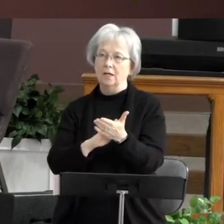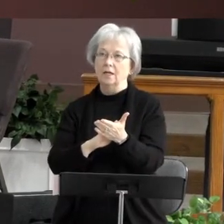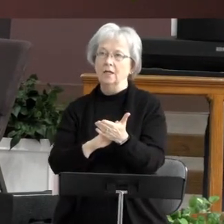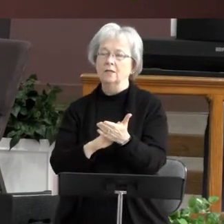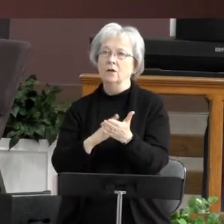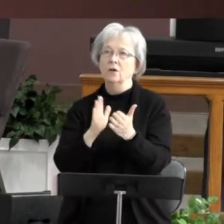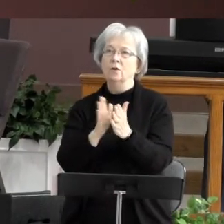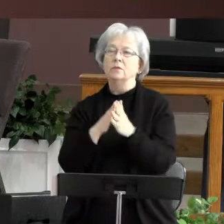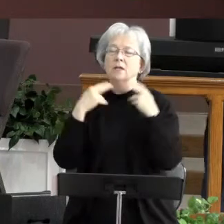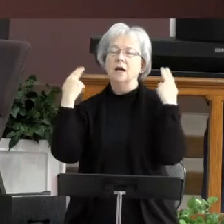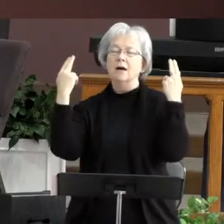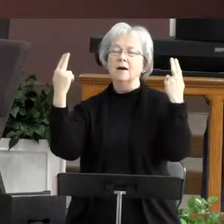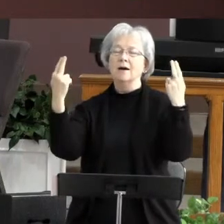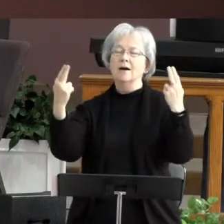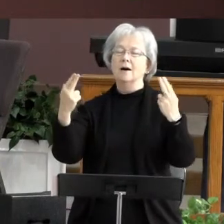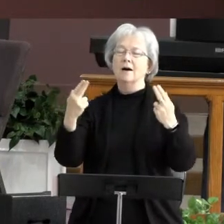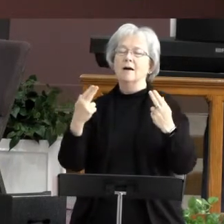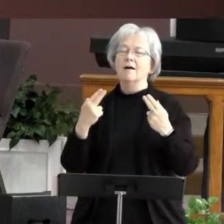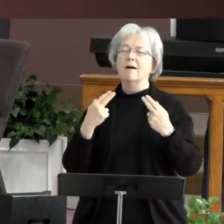praises.